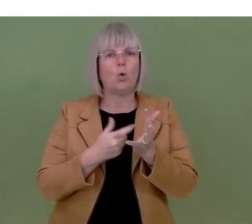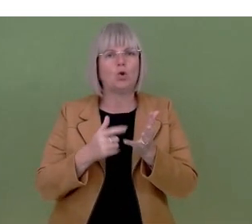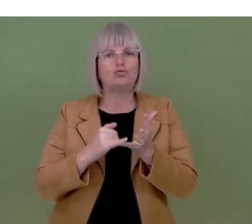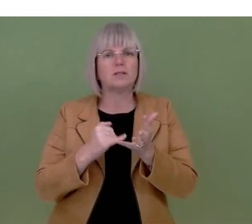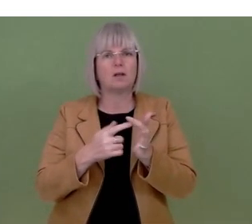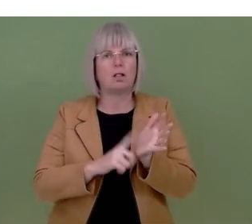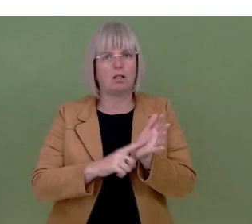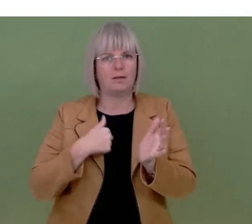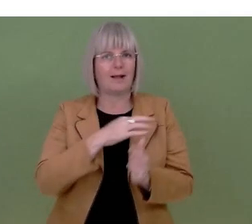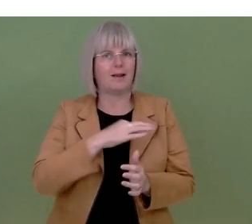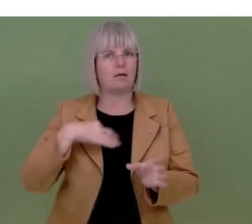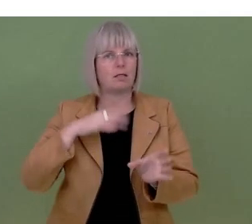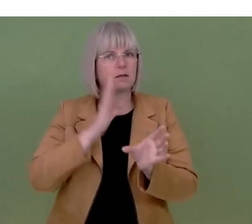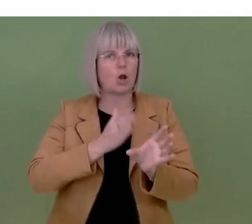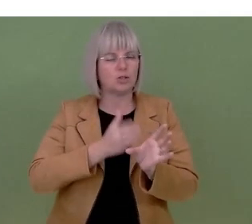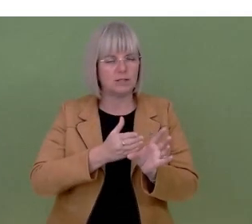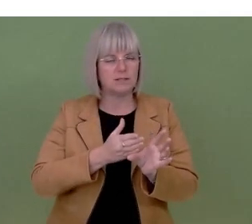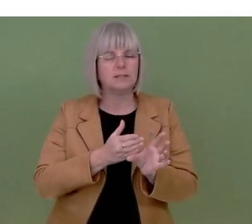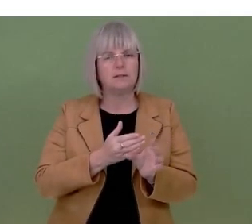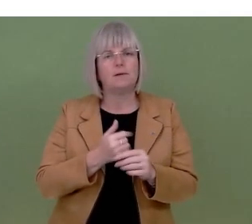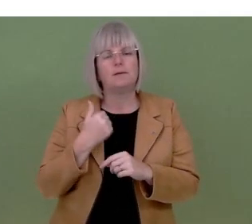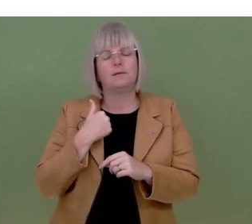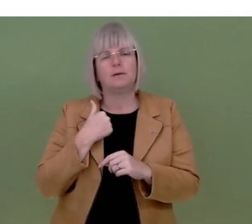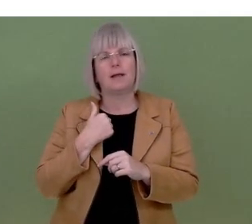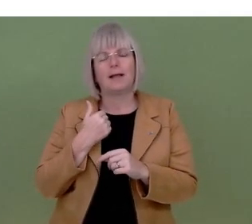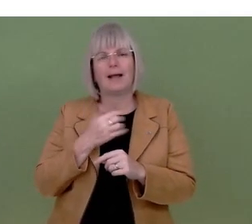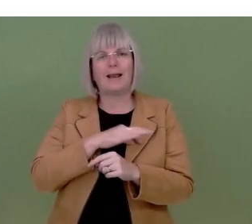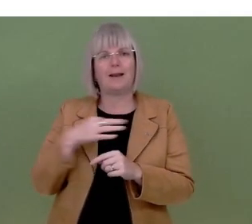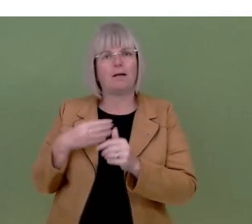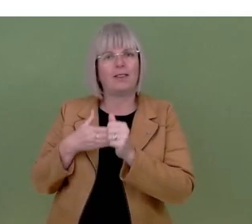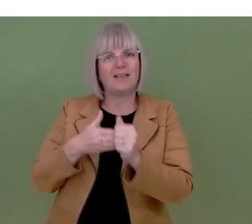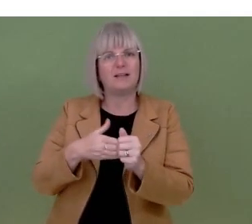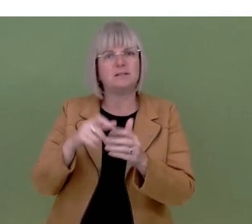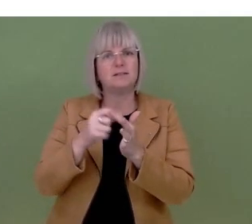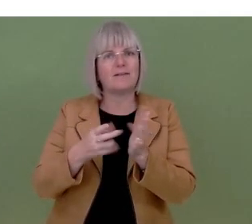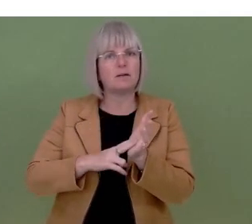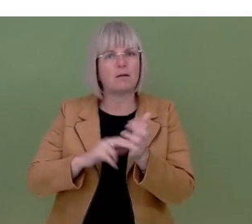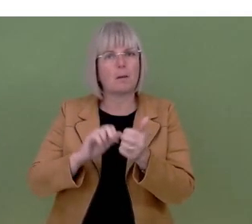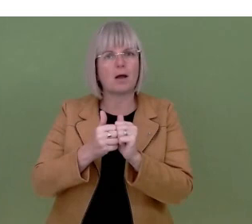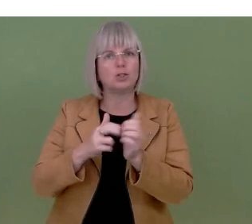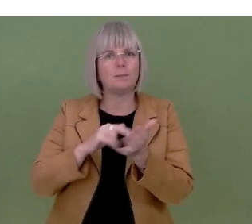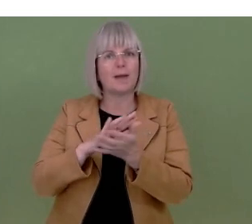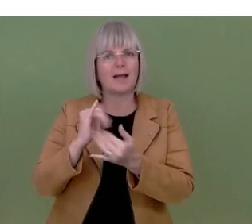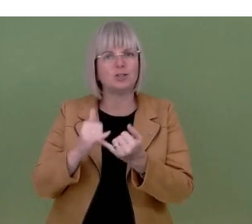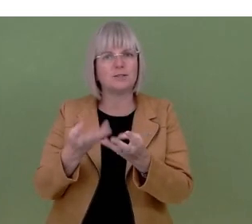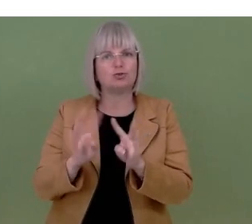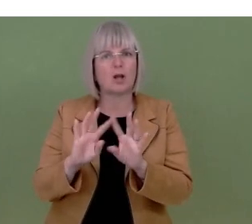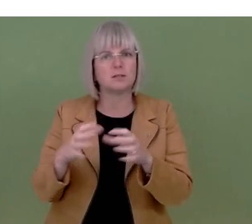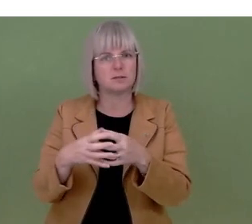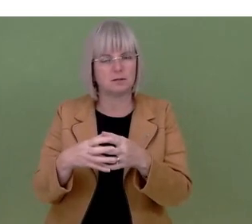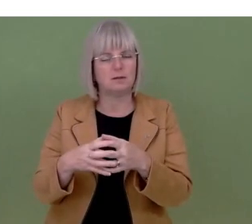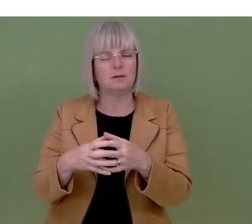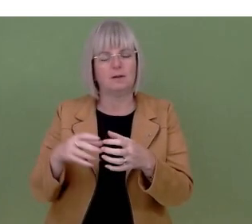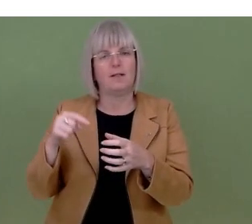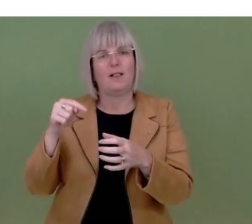clinical lead for the FND Psychology Service at Devon Partnership NHS Trust, which is part of the wider